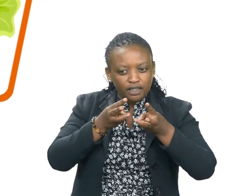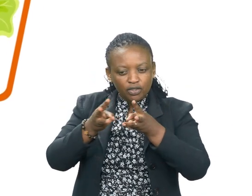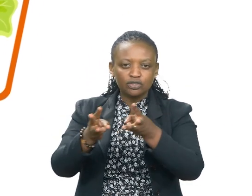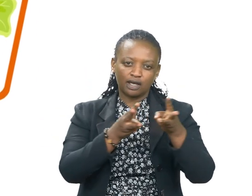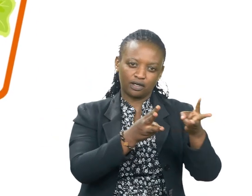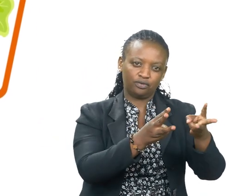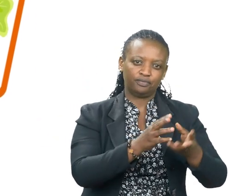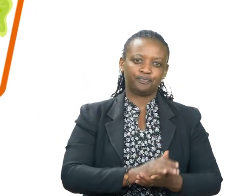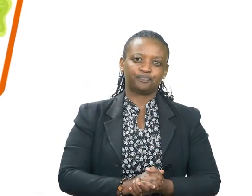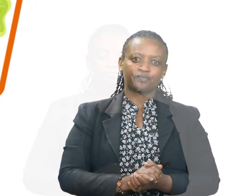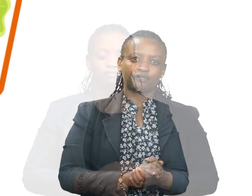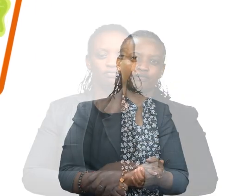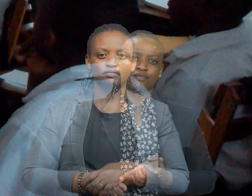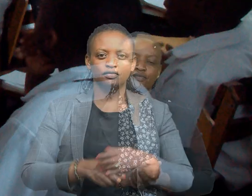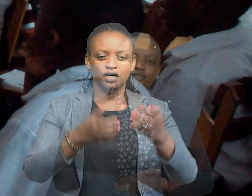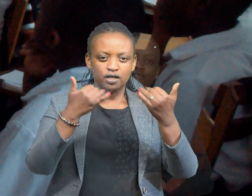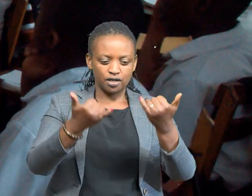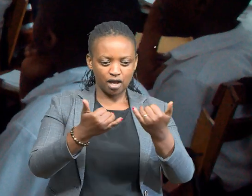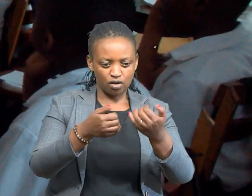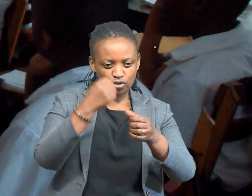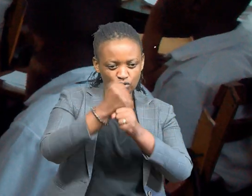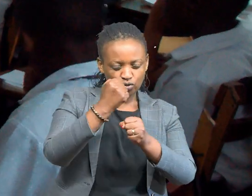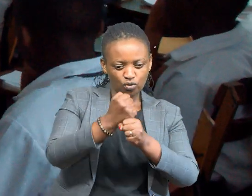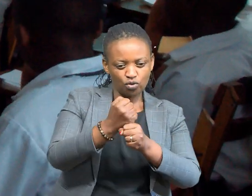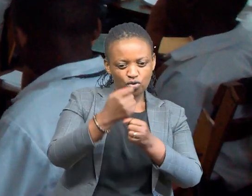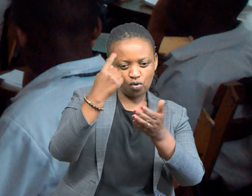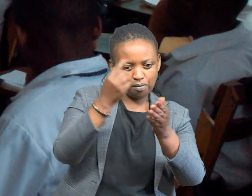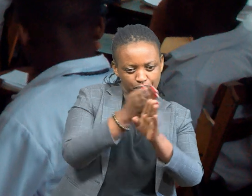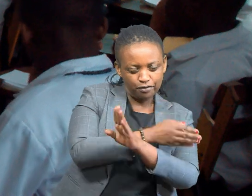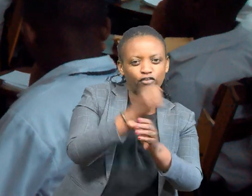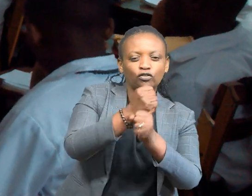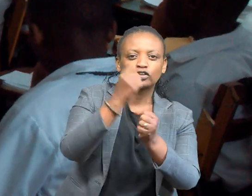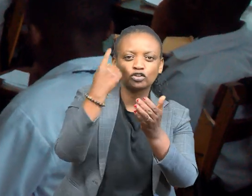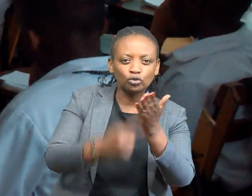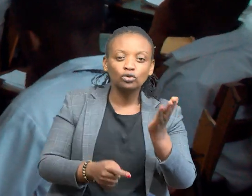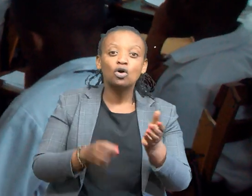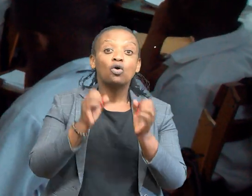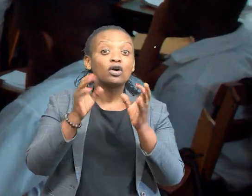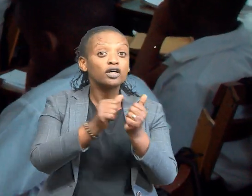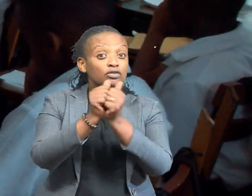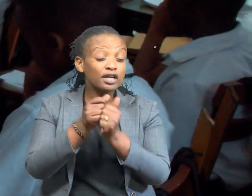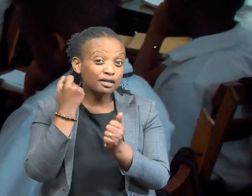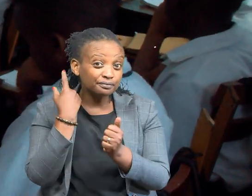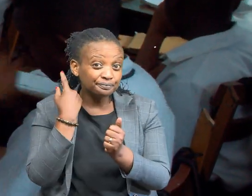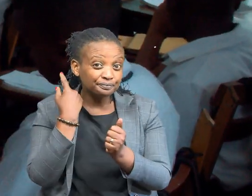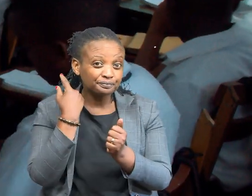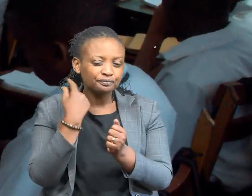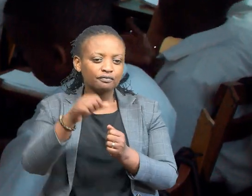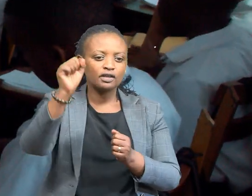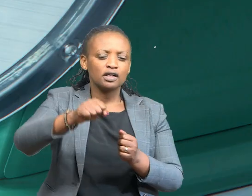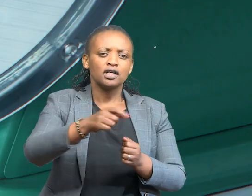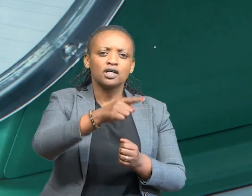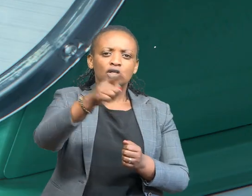different learning styles. We are going to do what we have been doing there. Are we together? Yes. Are we